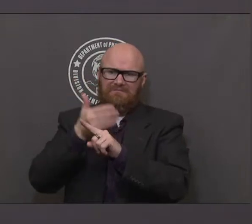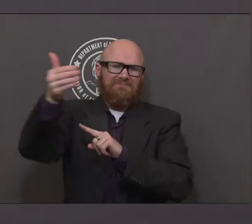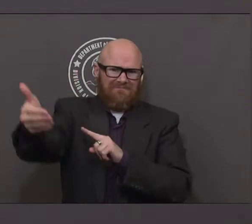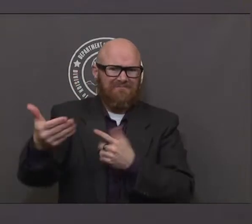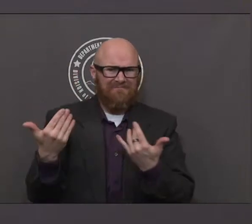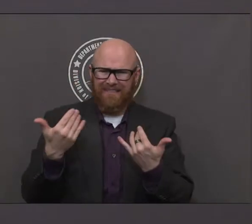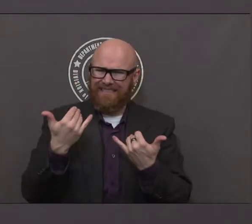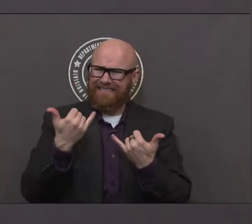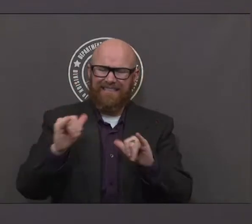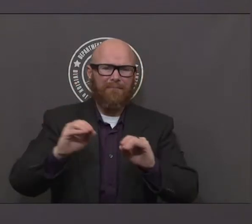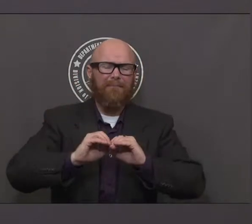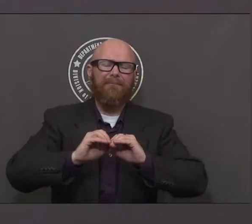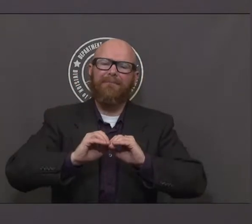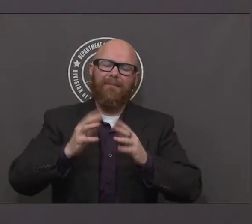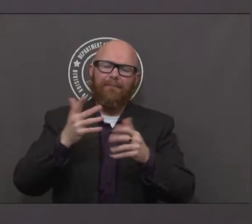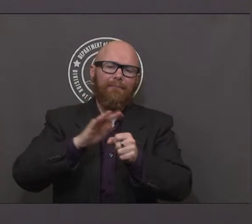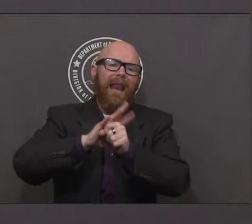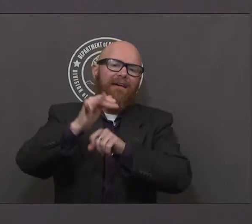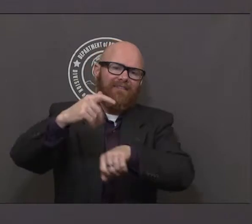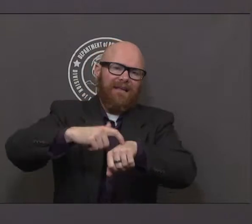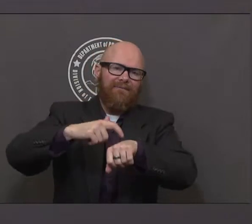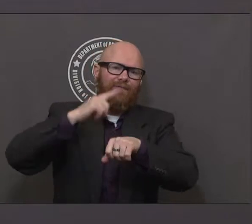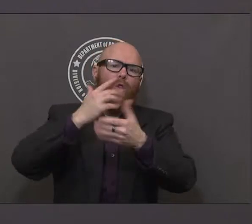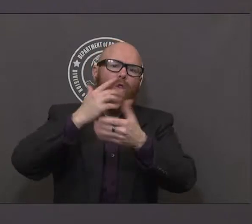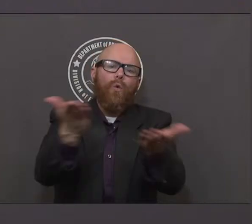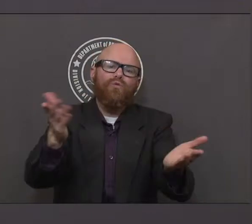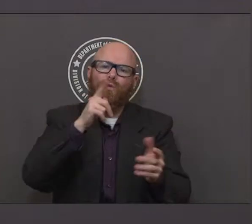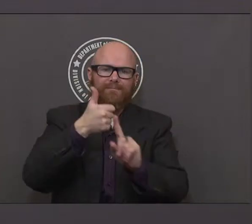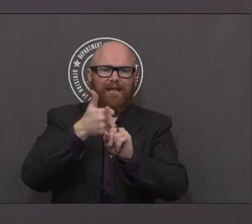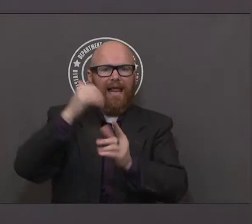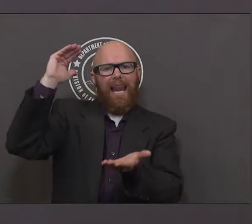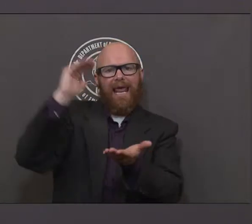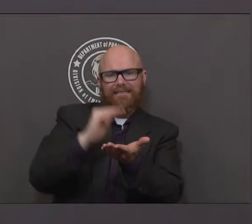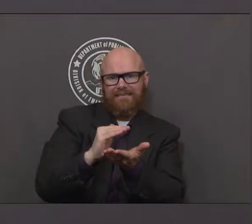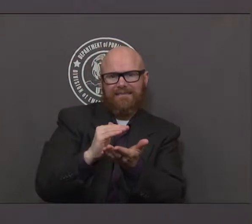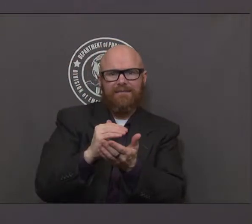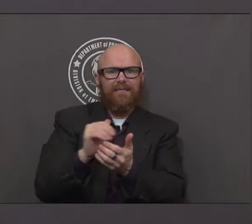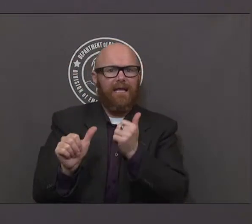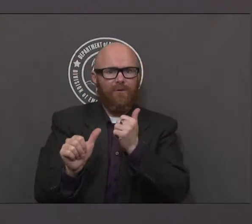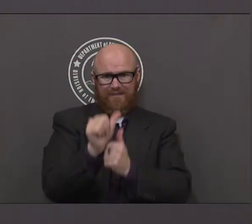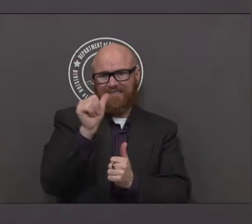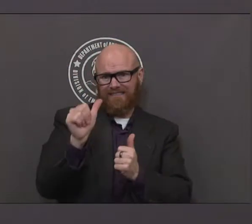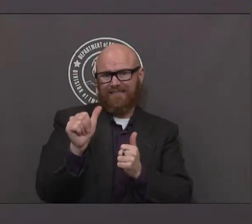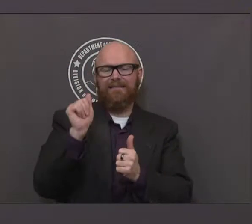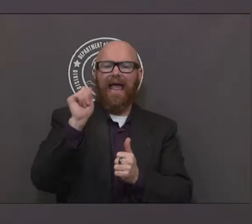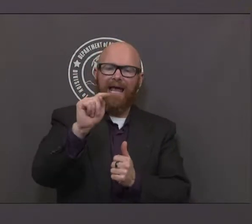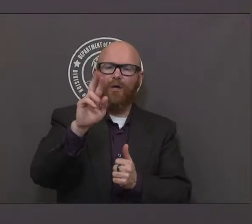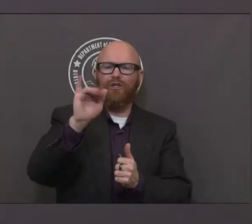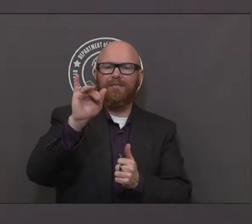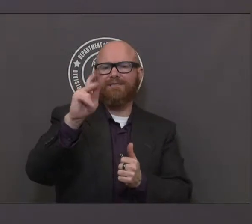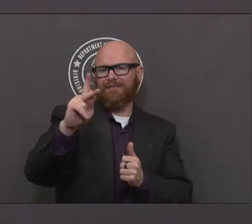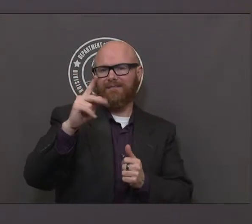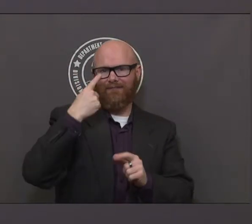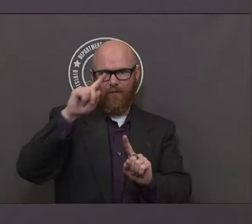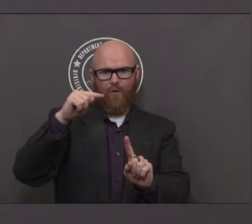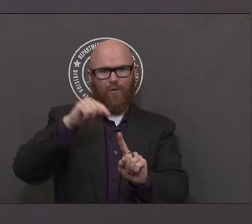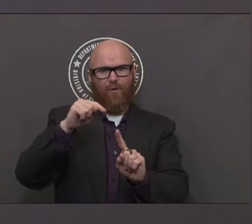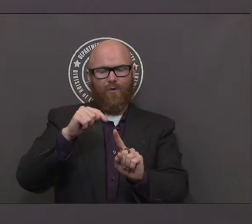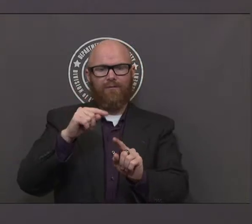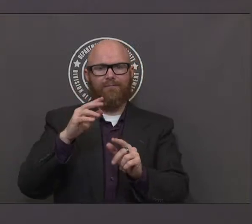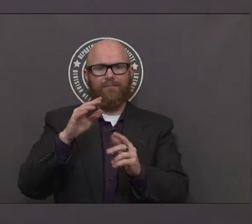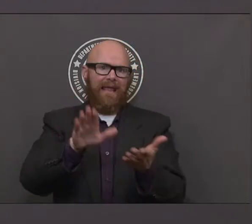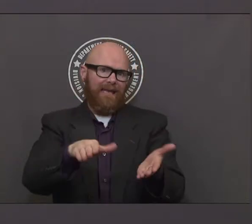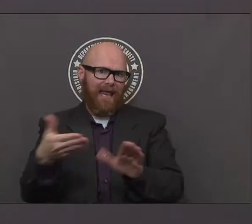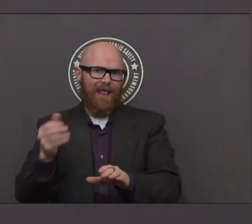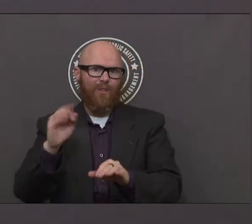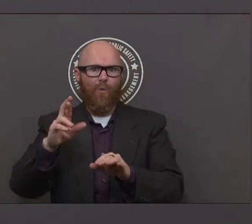that we'll be able to expand even more quickly. So the quicker we're able to get through our most at-risk populations, the quicker we'll be able to get to those who are at lower